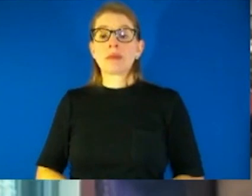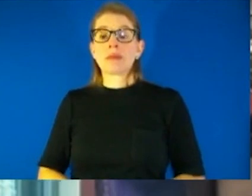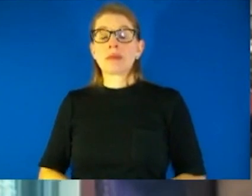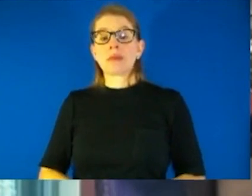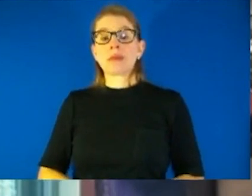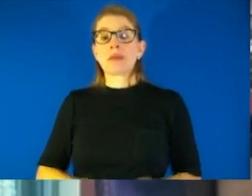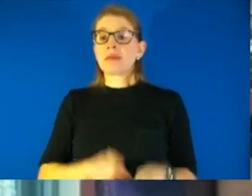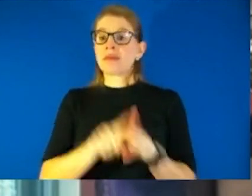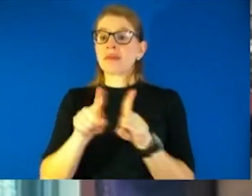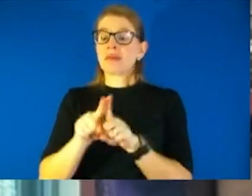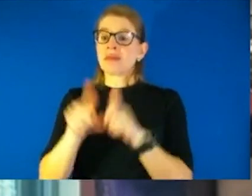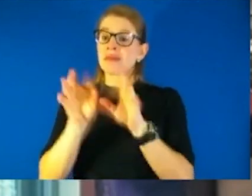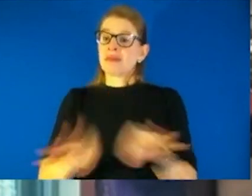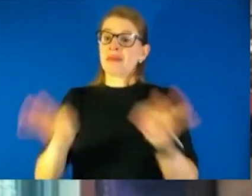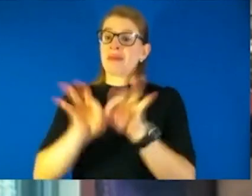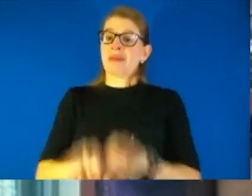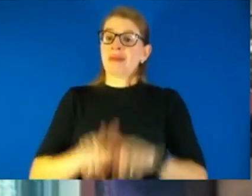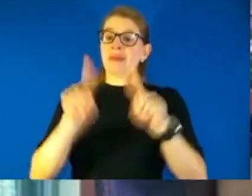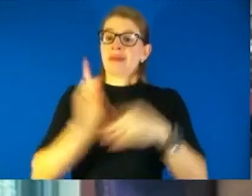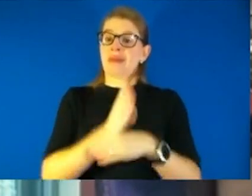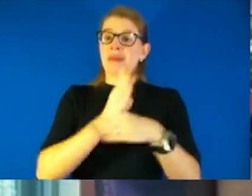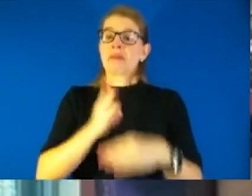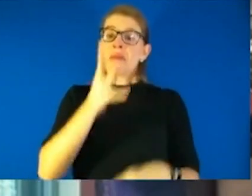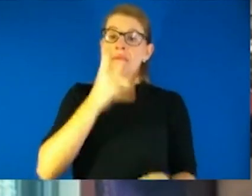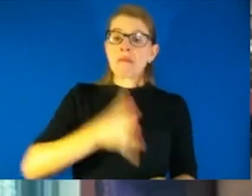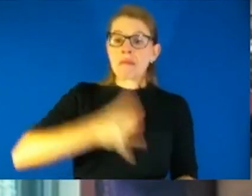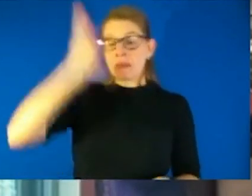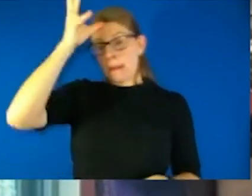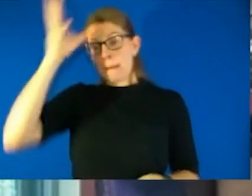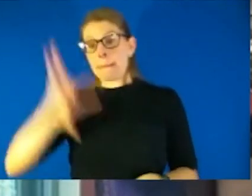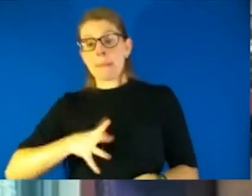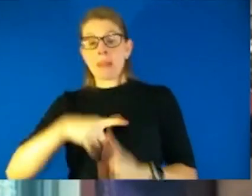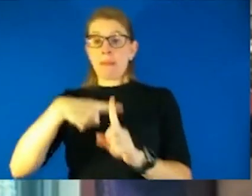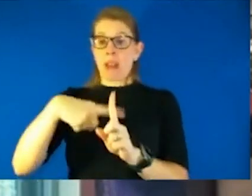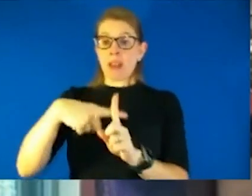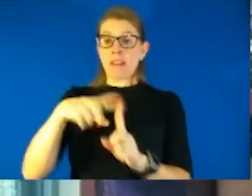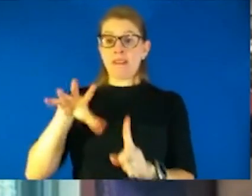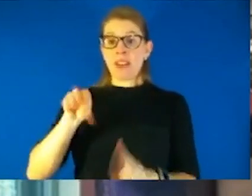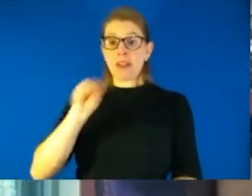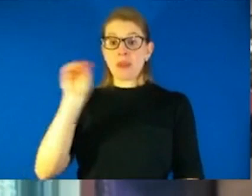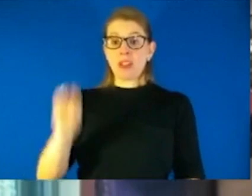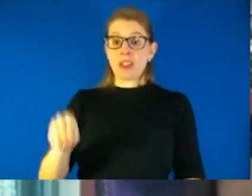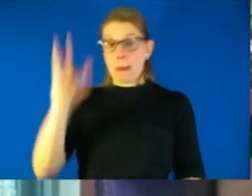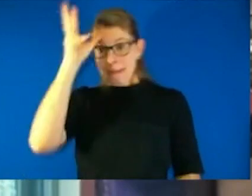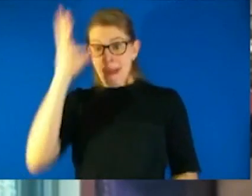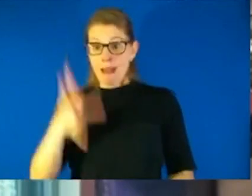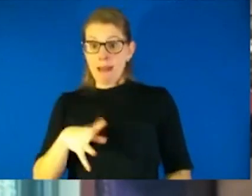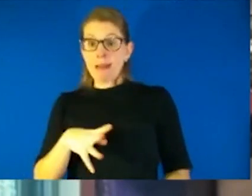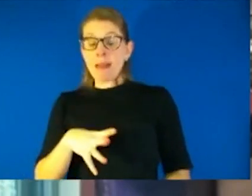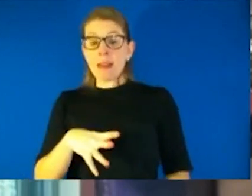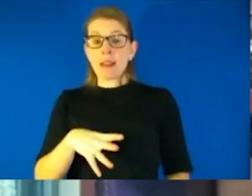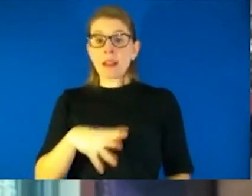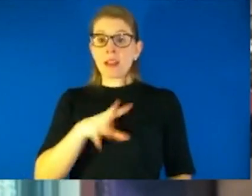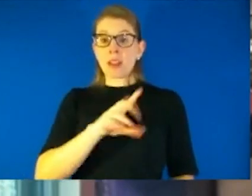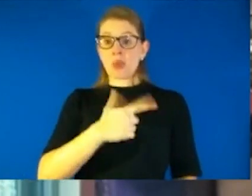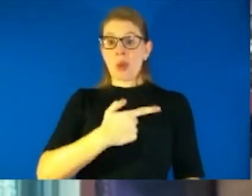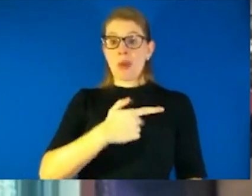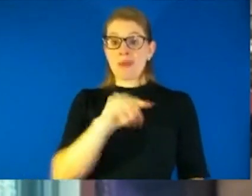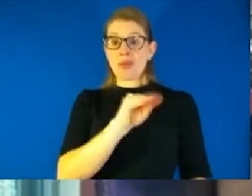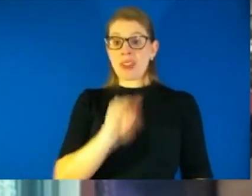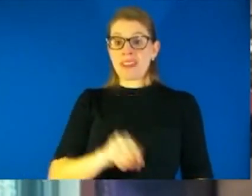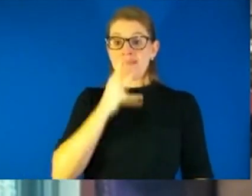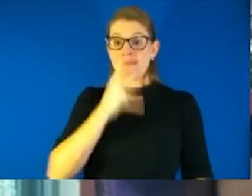a significant difference between males and females. Of the positives, 50% were male and 21%